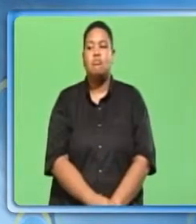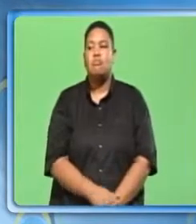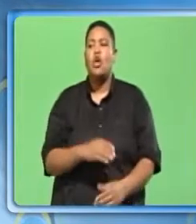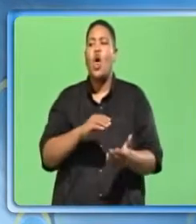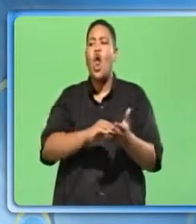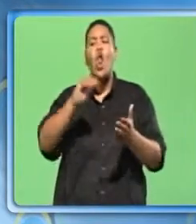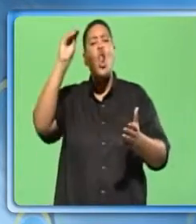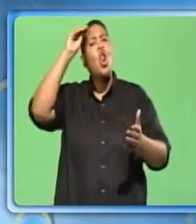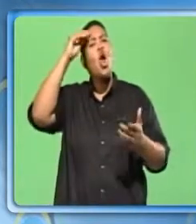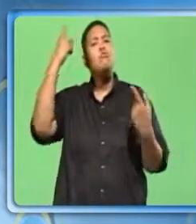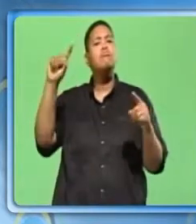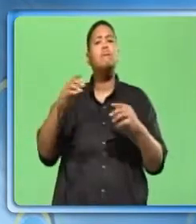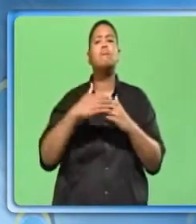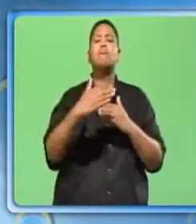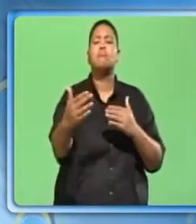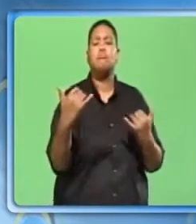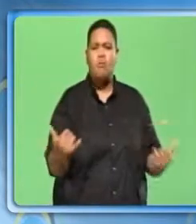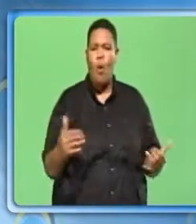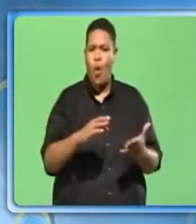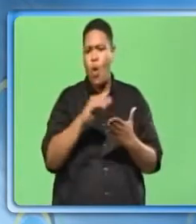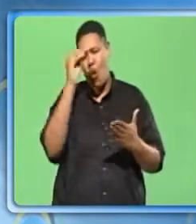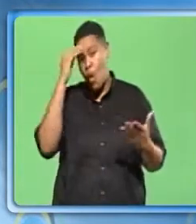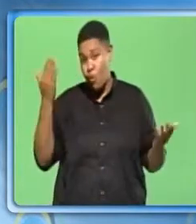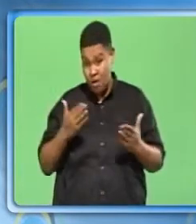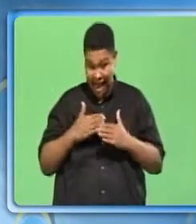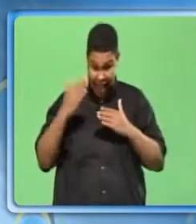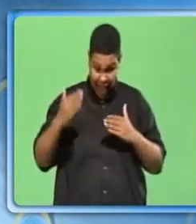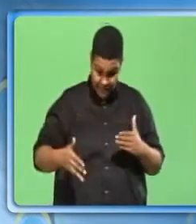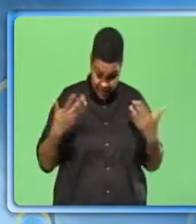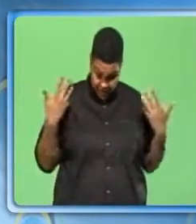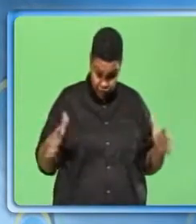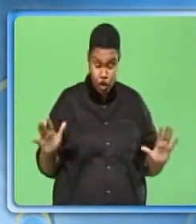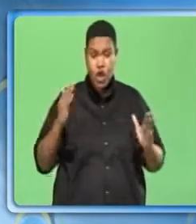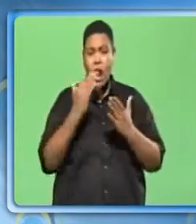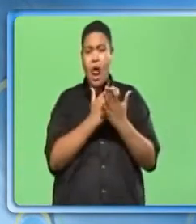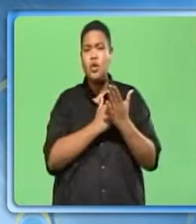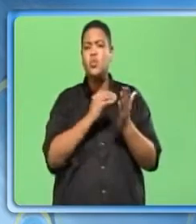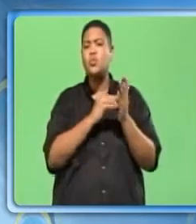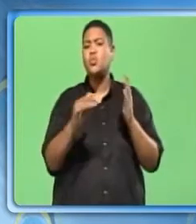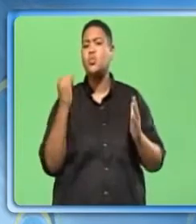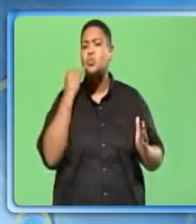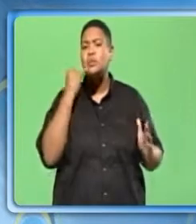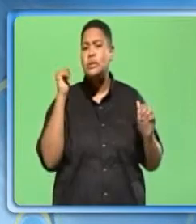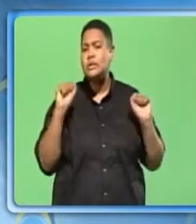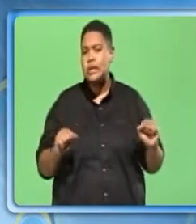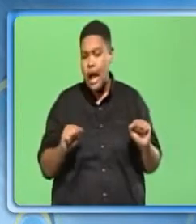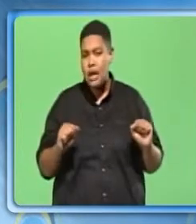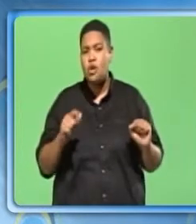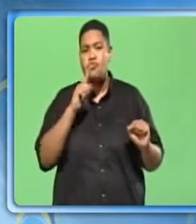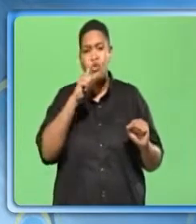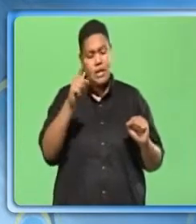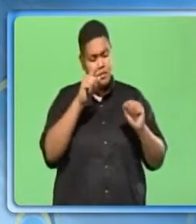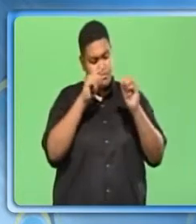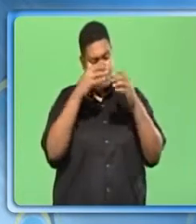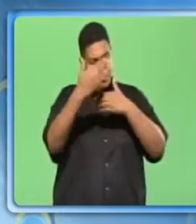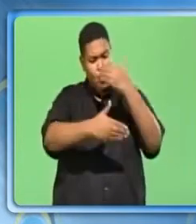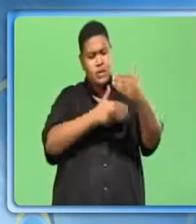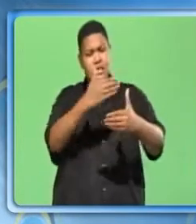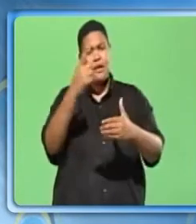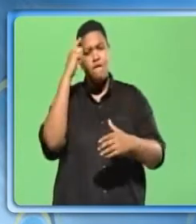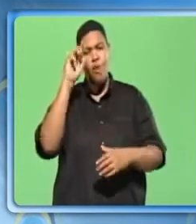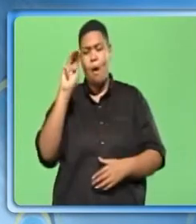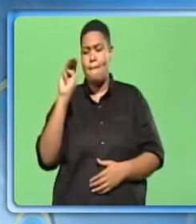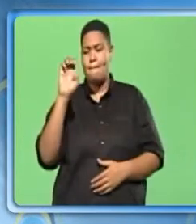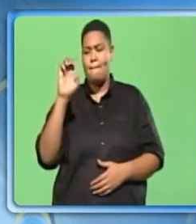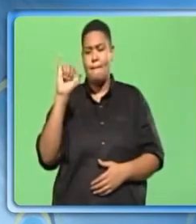Learning outcomes. After completing this lesson, student will be able to outline the process of